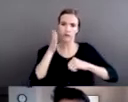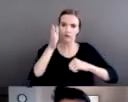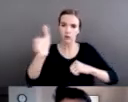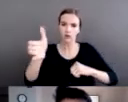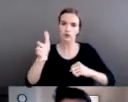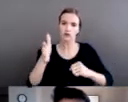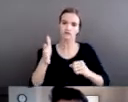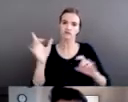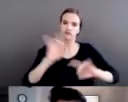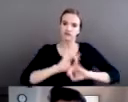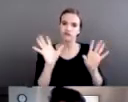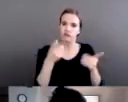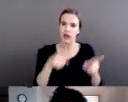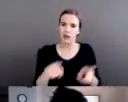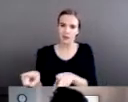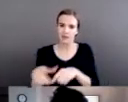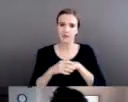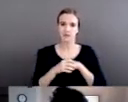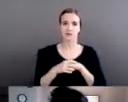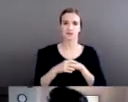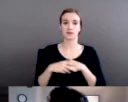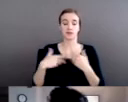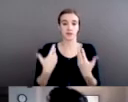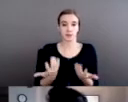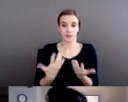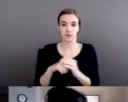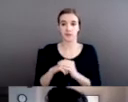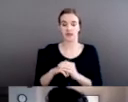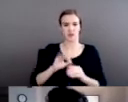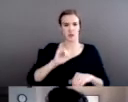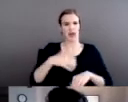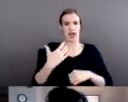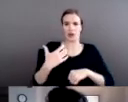So go into reducing the risk of victimization.